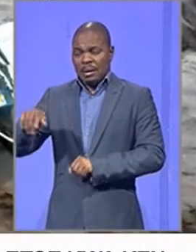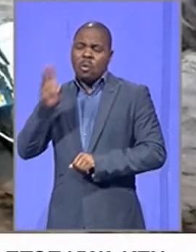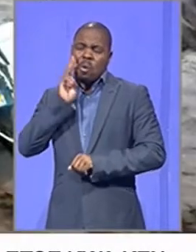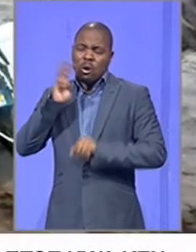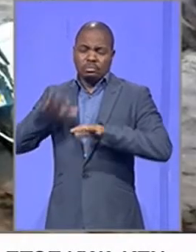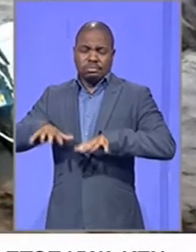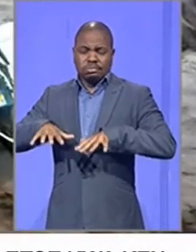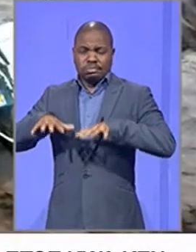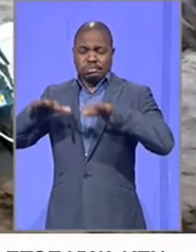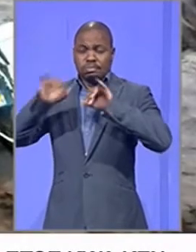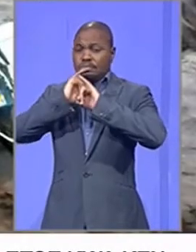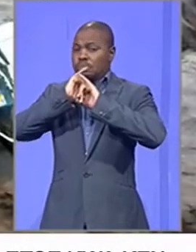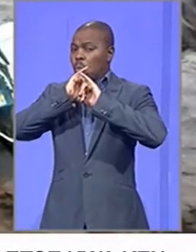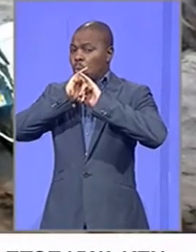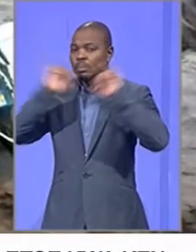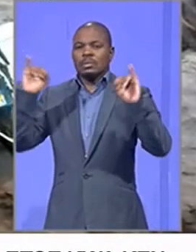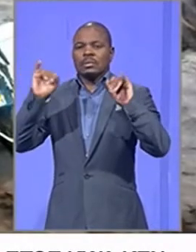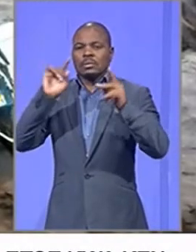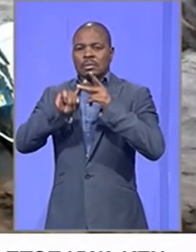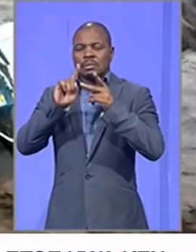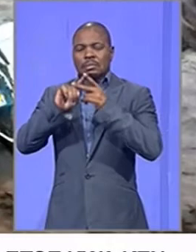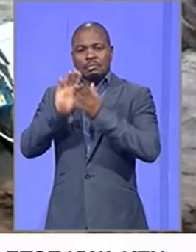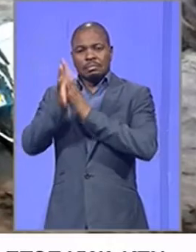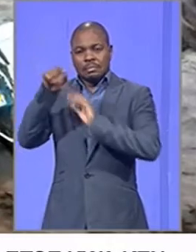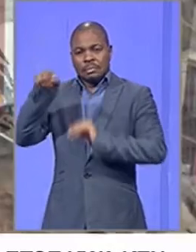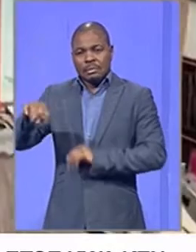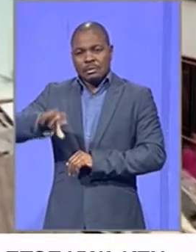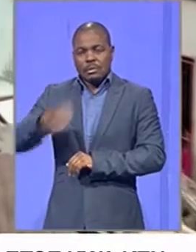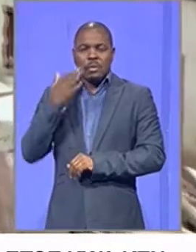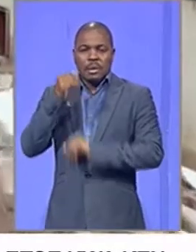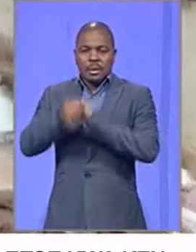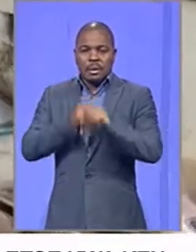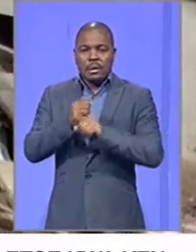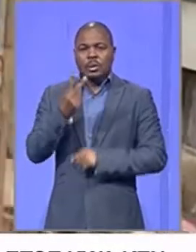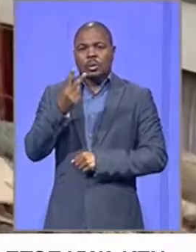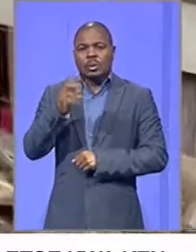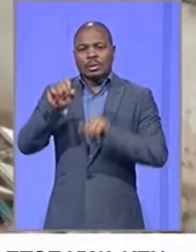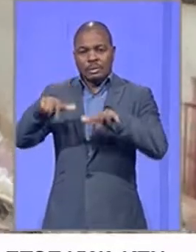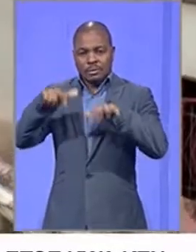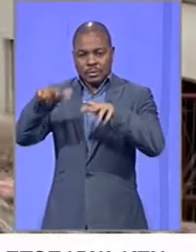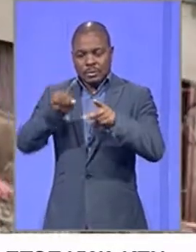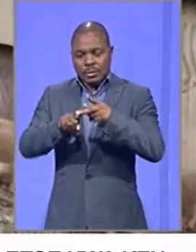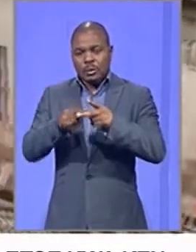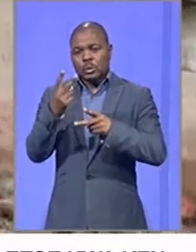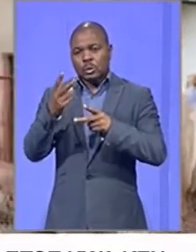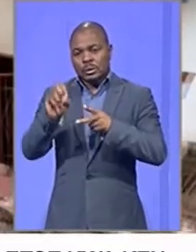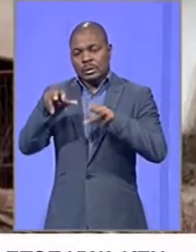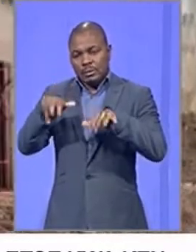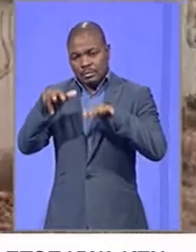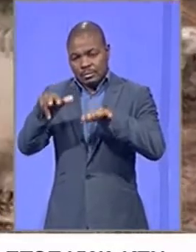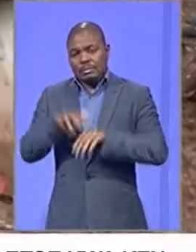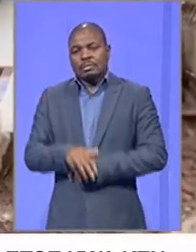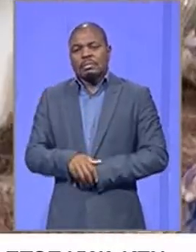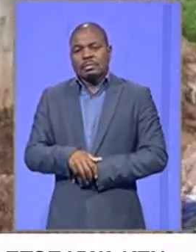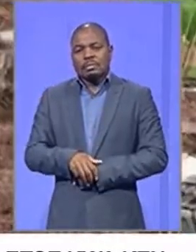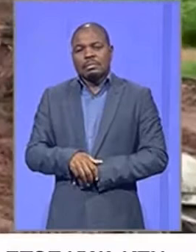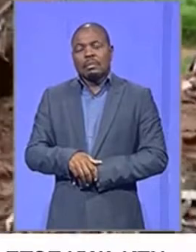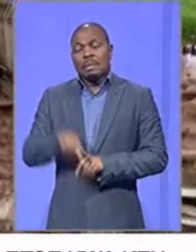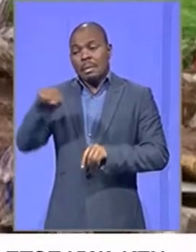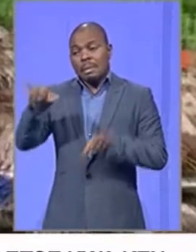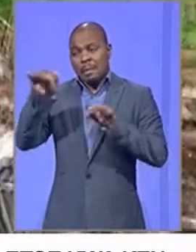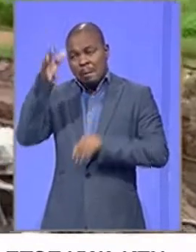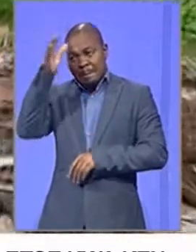o sentseng go gaisa le padimotseng profense ka 2017 le 2019. Baitsanape ba